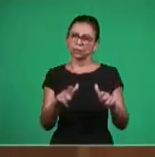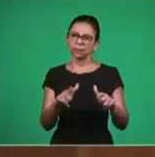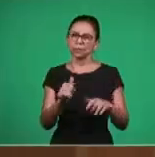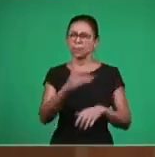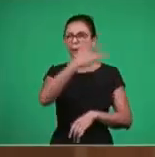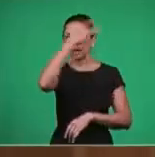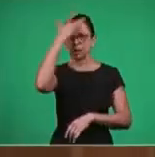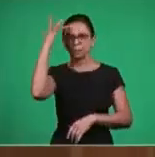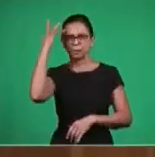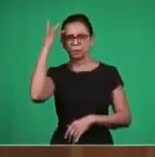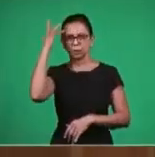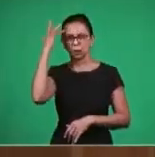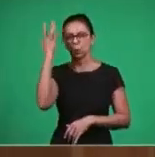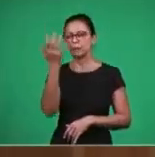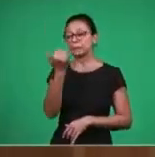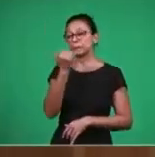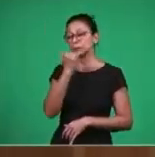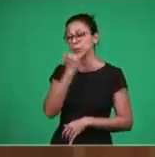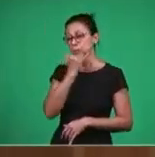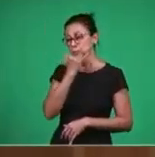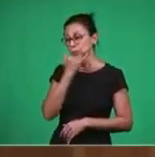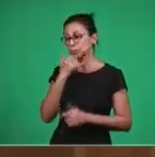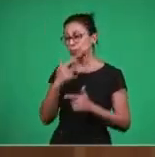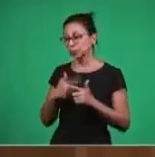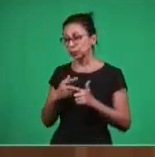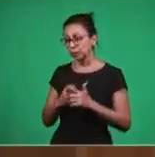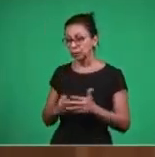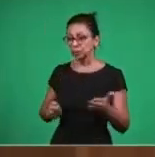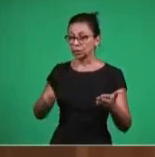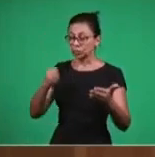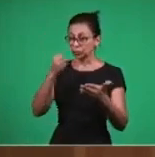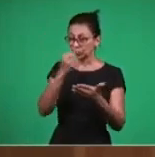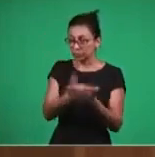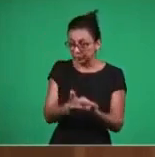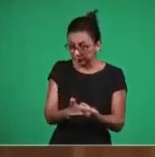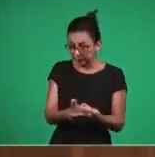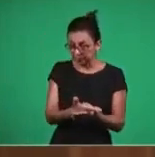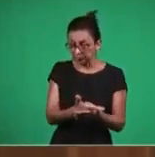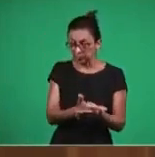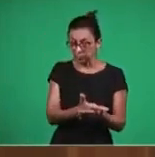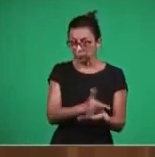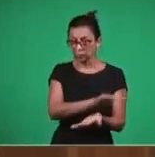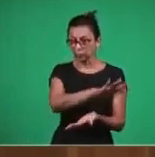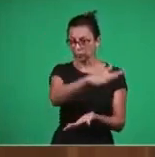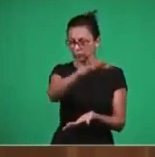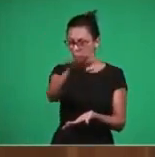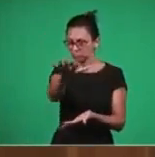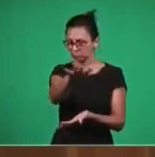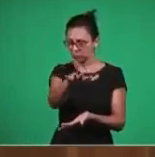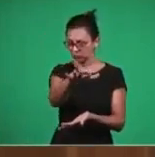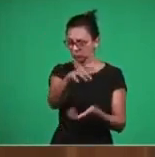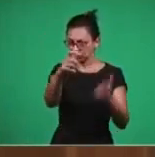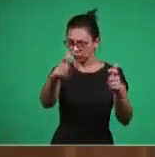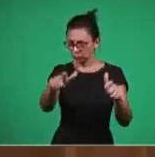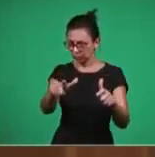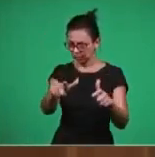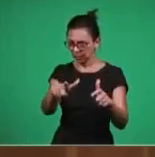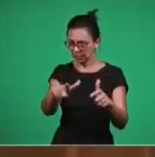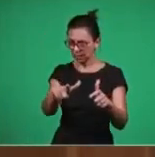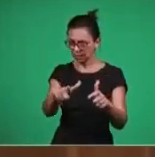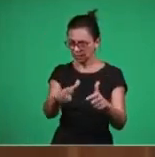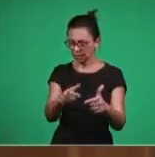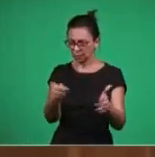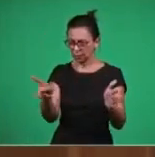interest of God, but the excuse of man was a man, but a field for his own personal selfish